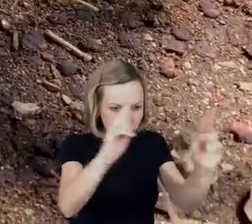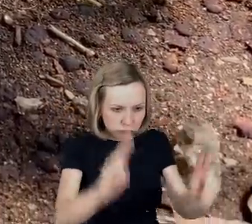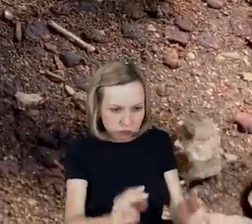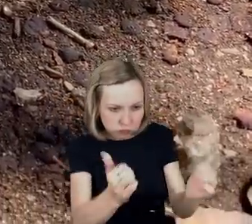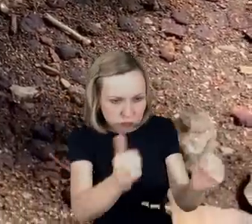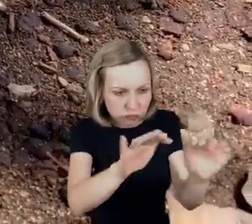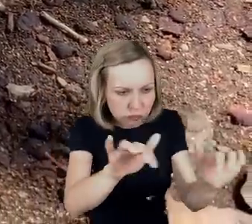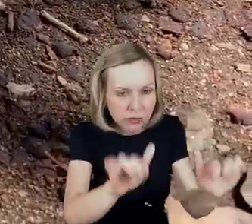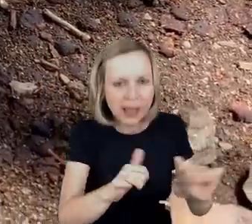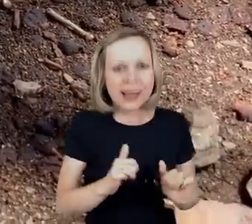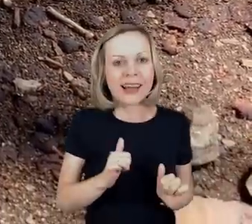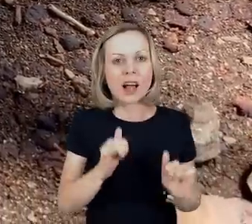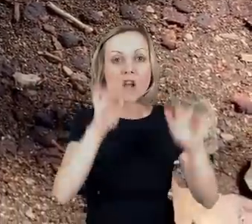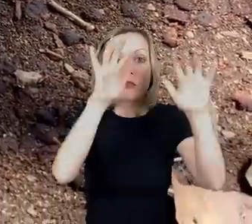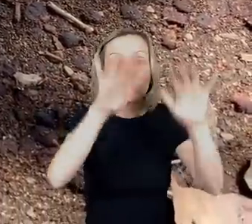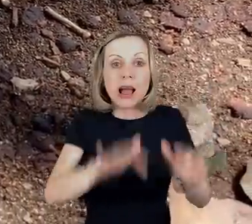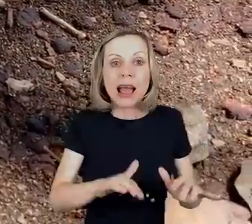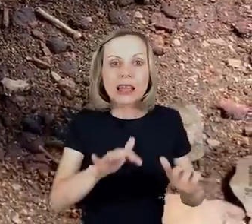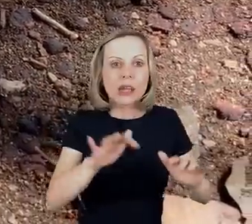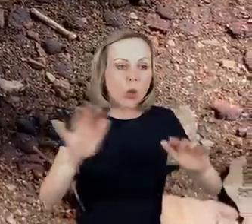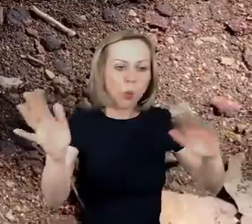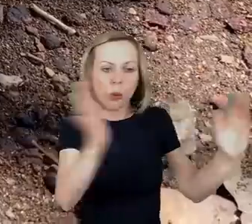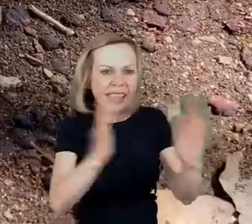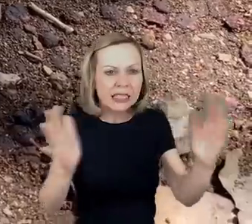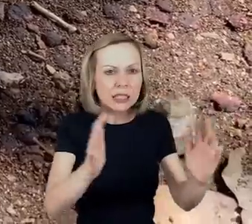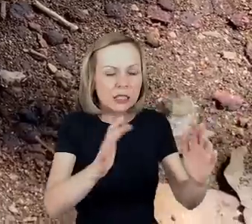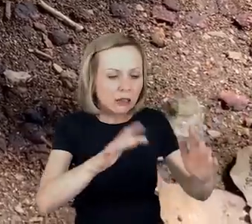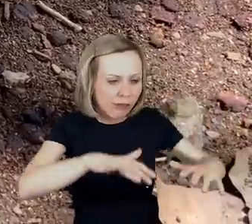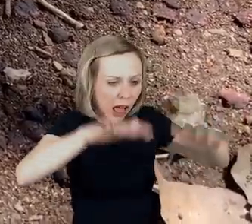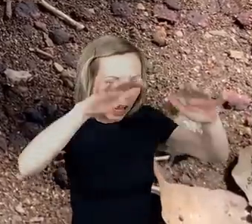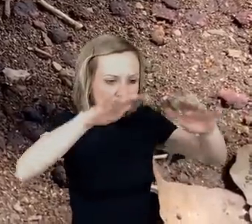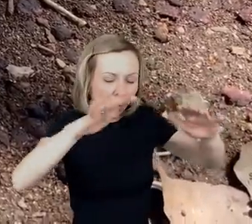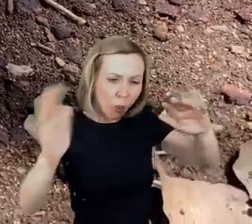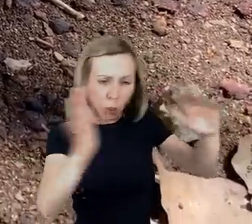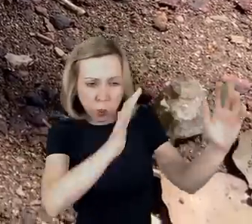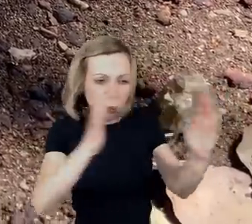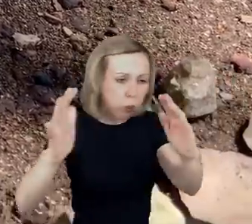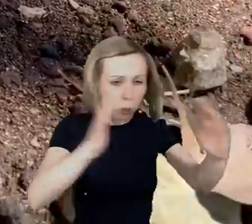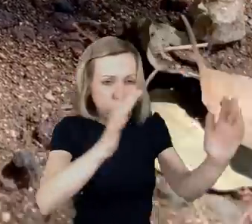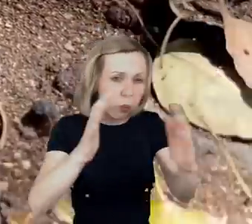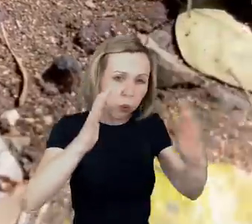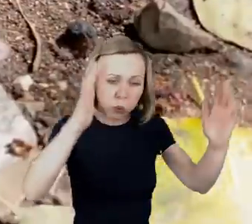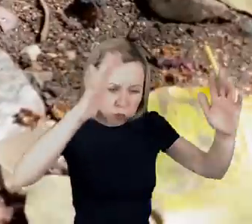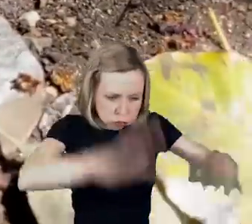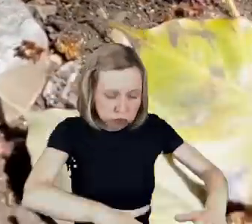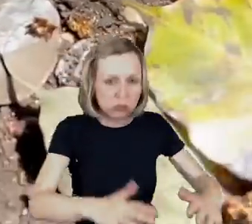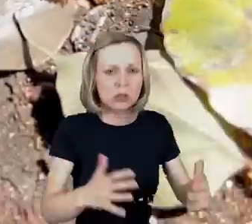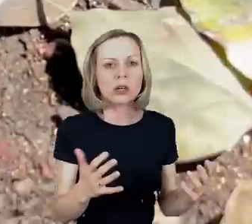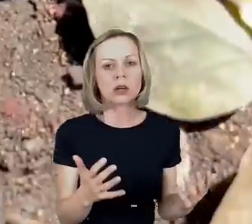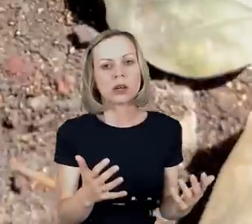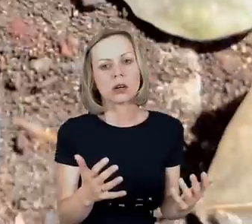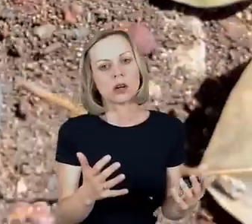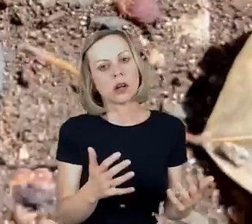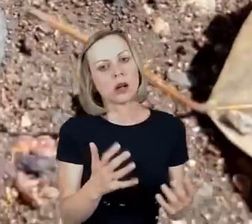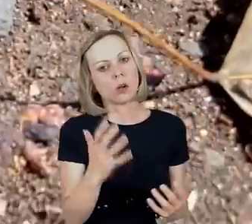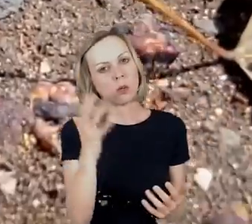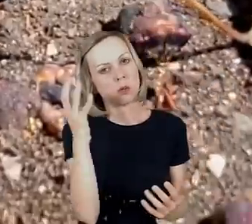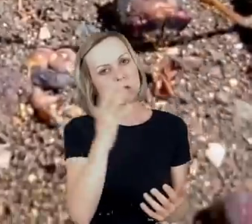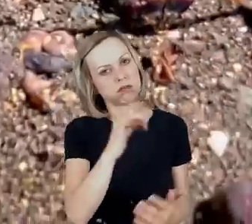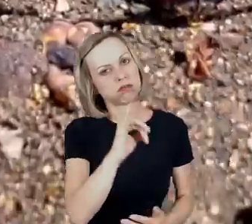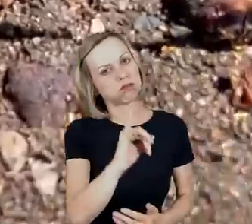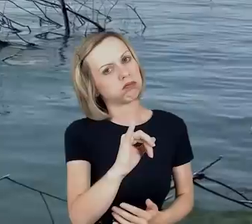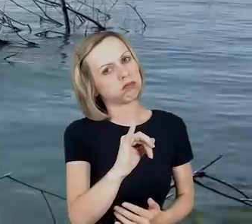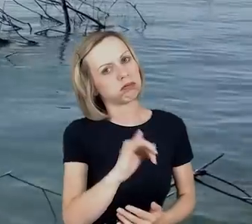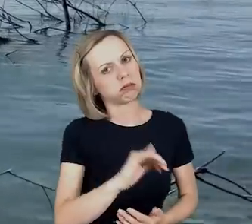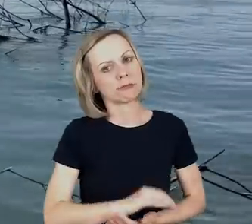The rain came and the winds blew and beat upon the house, and it fell, and great was